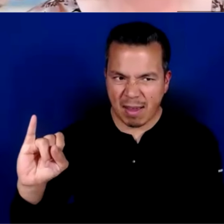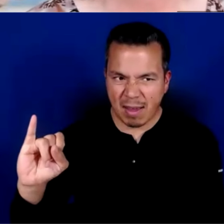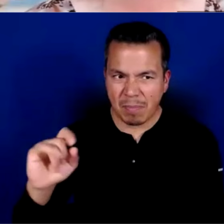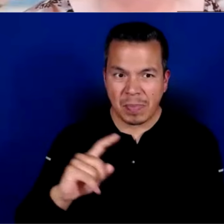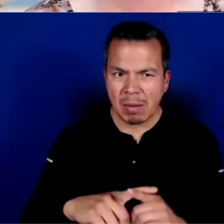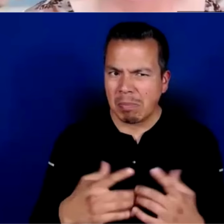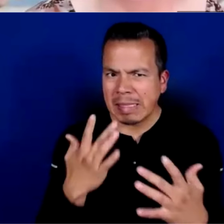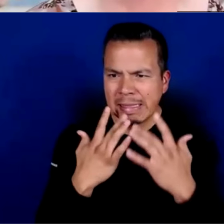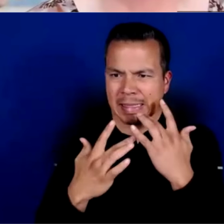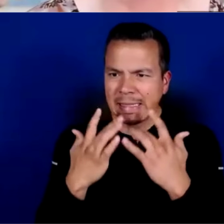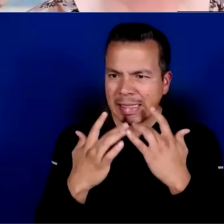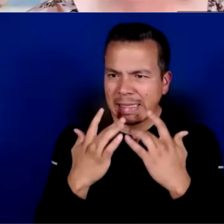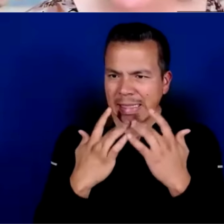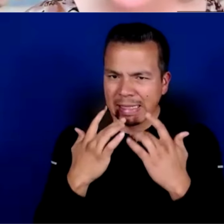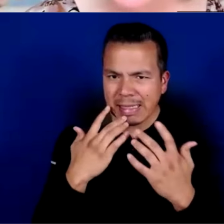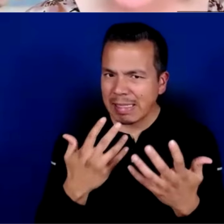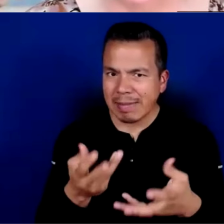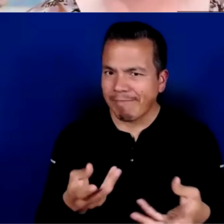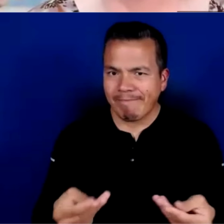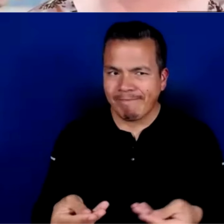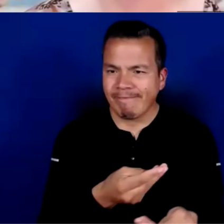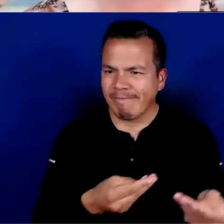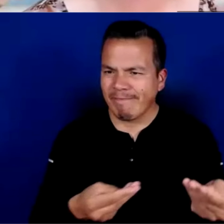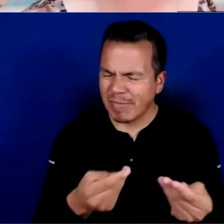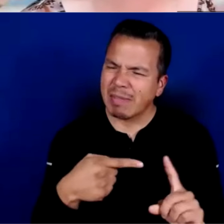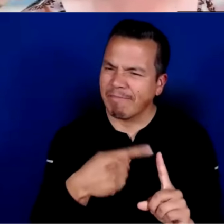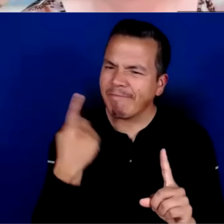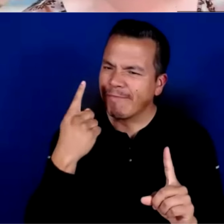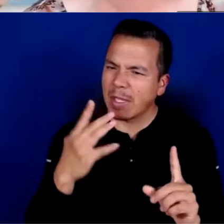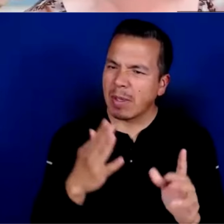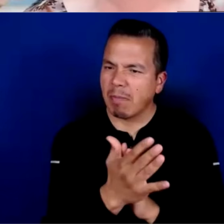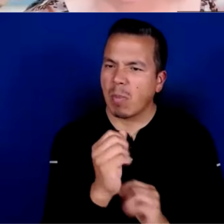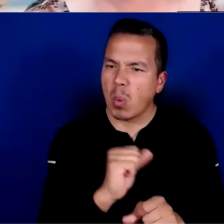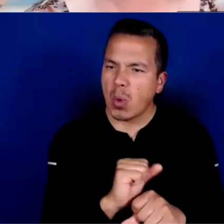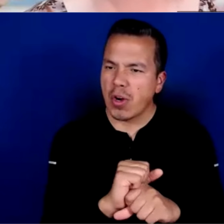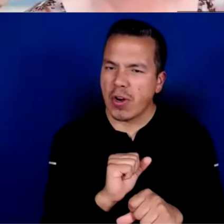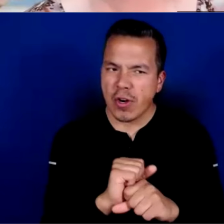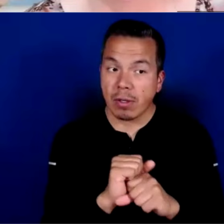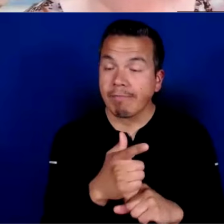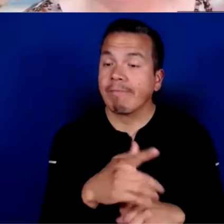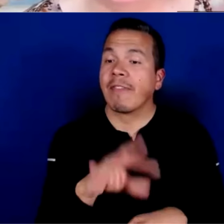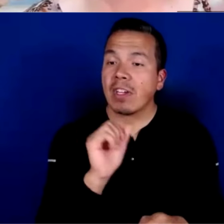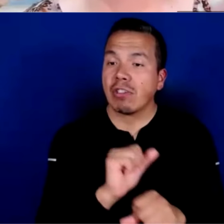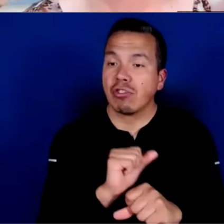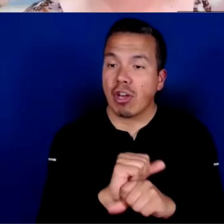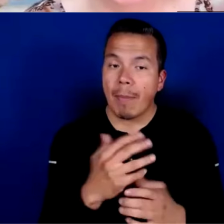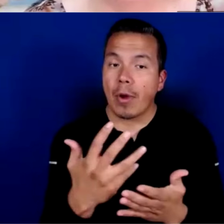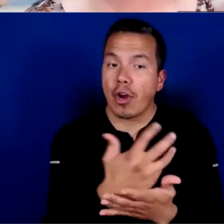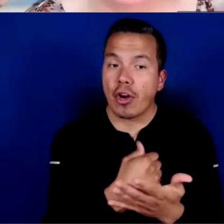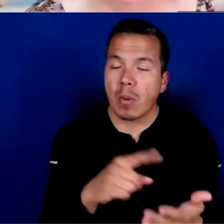to pay for basic living expenses and they want to try working. So Morgan gets a job earning